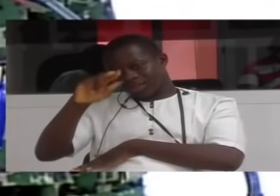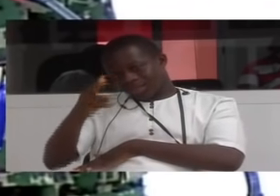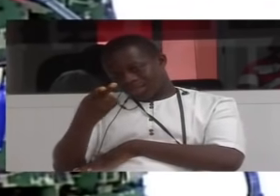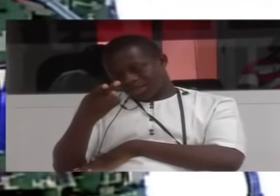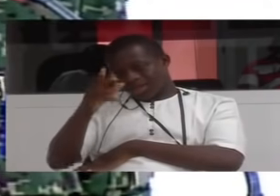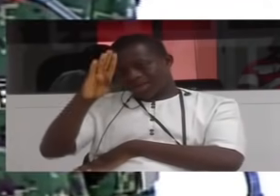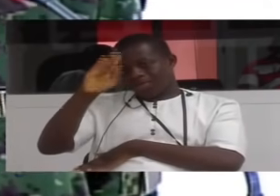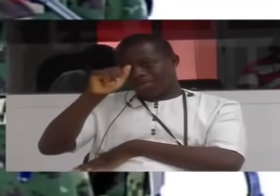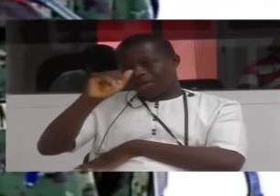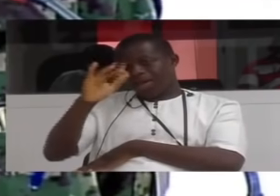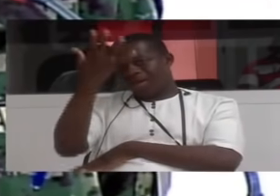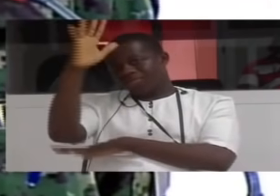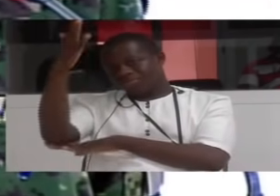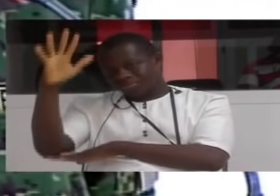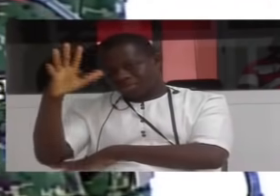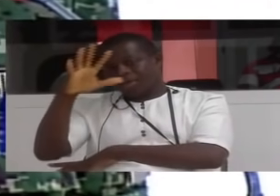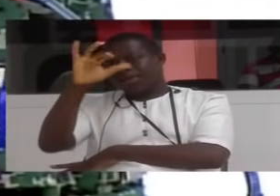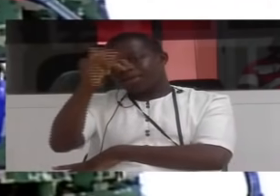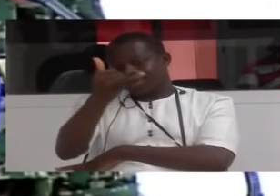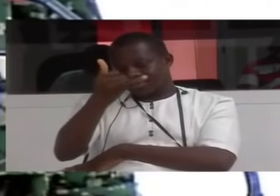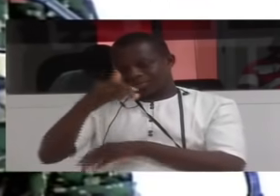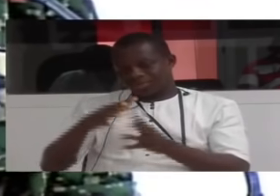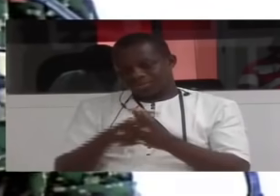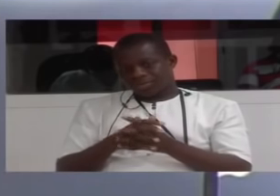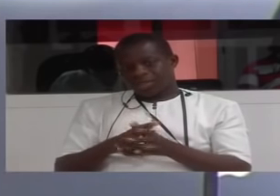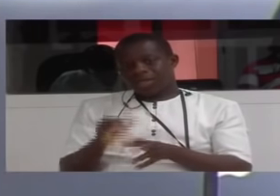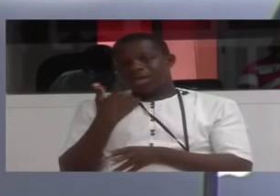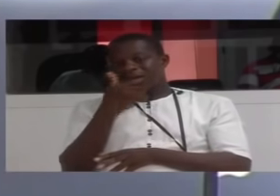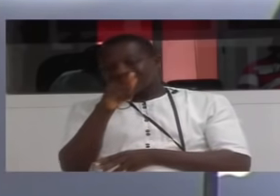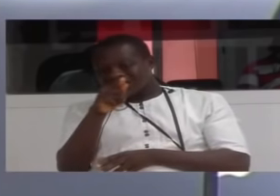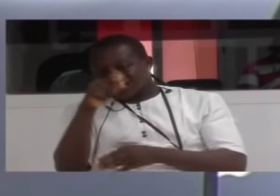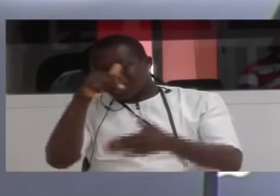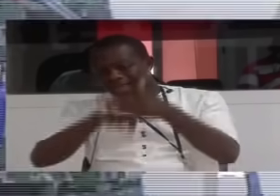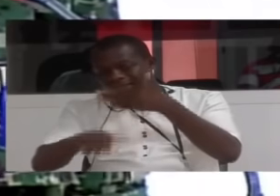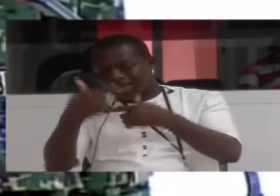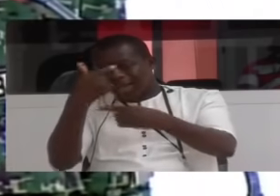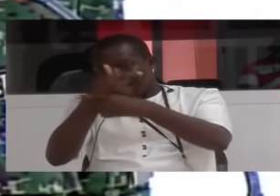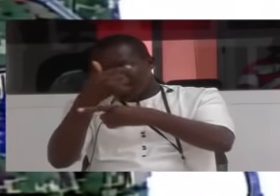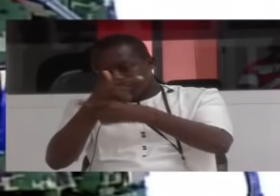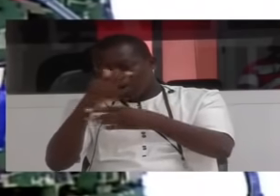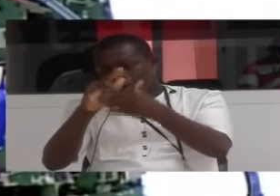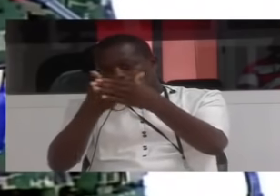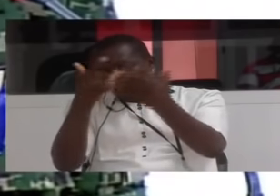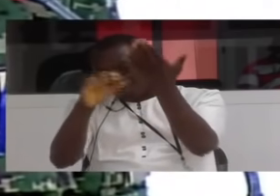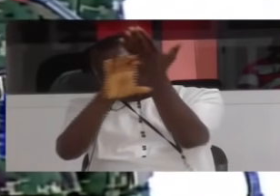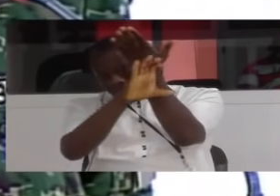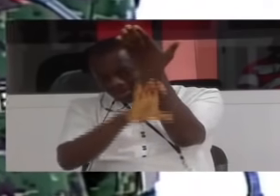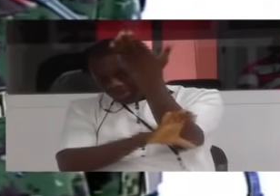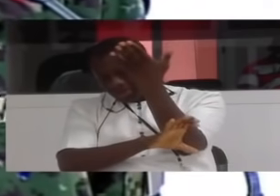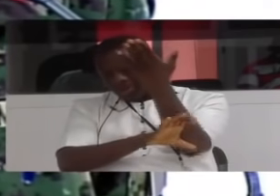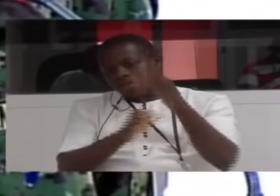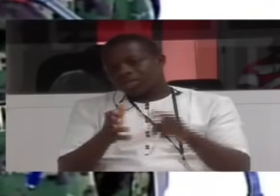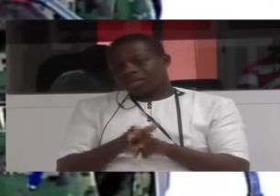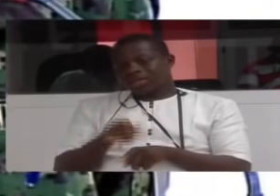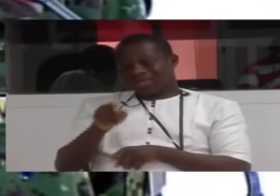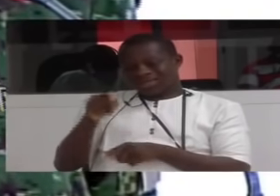Ali Santamba ci ala bi fofu. Wow. Yes. Is that in Gambia or in Casamance? Fofu Gambia la nek ndax Casamance? Wow,